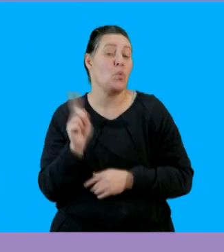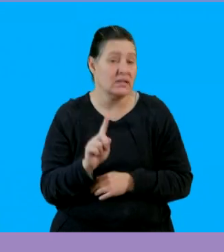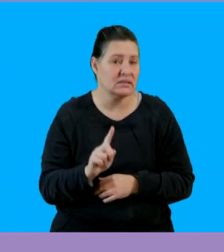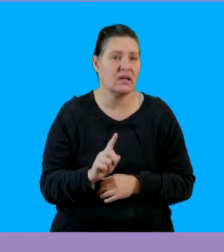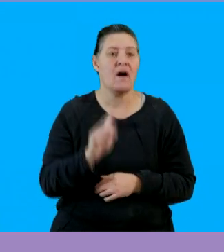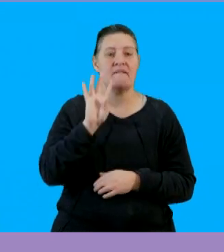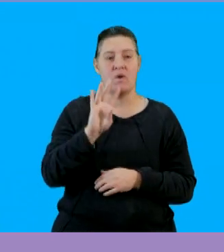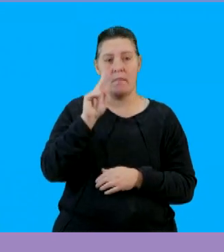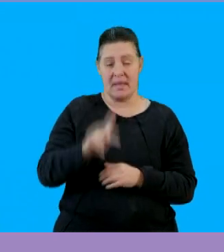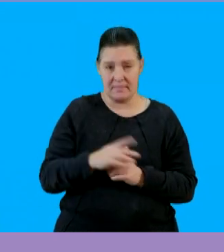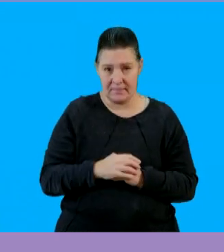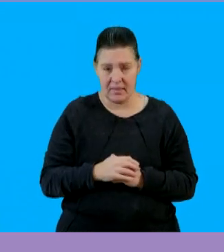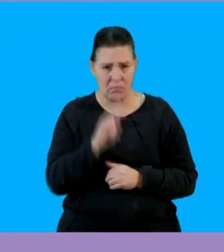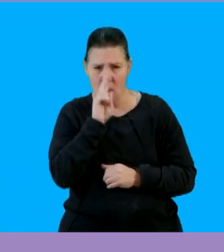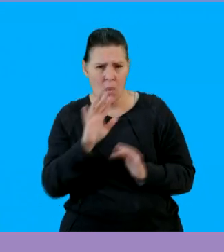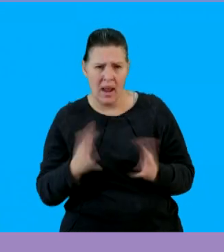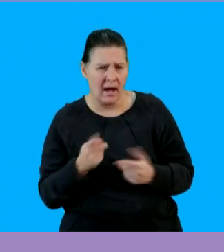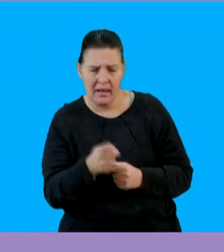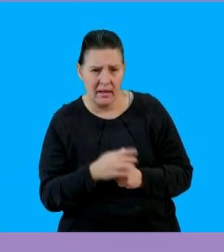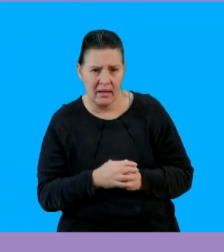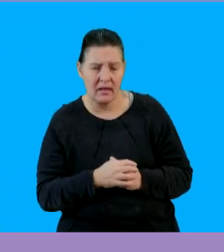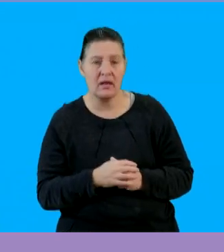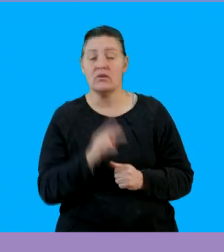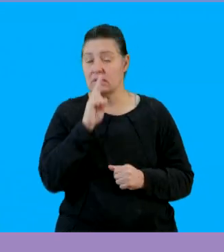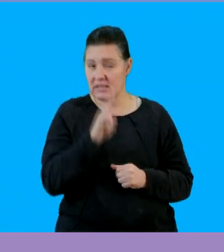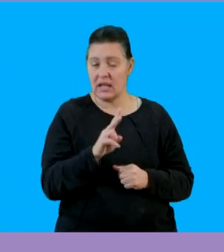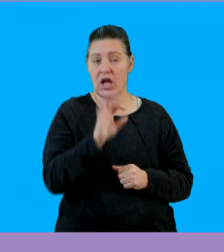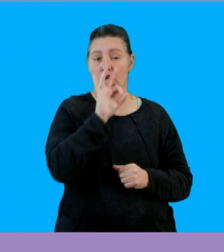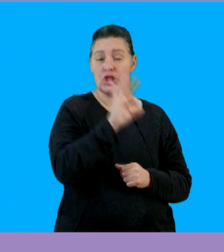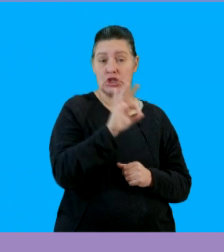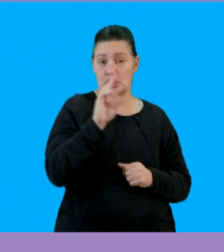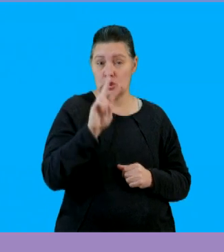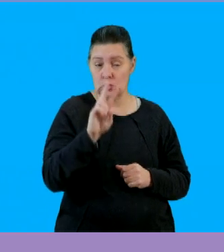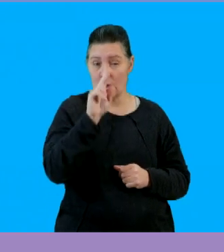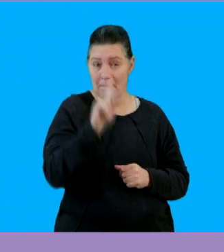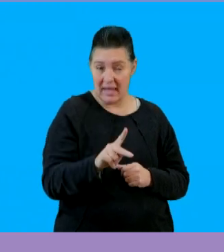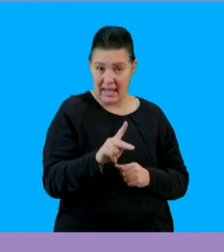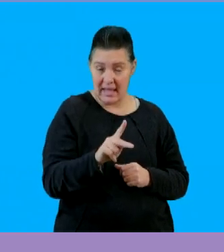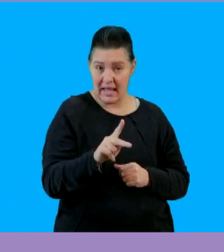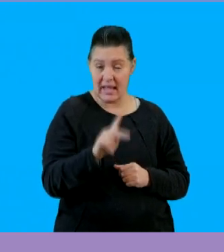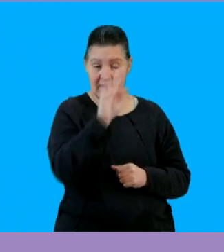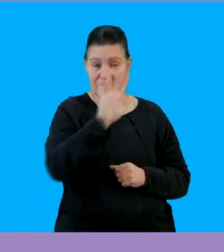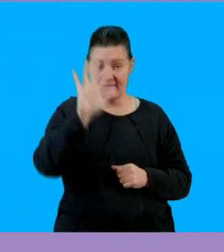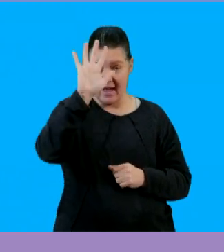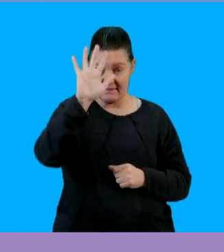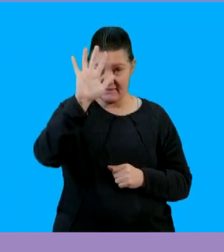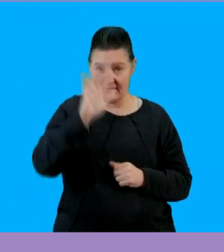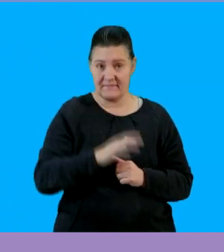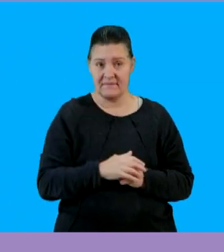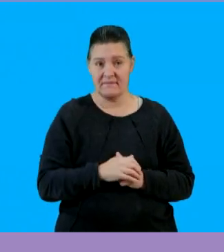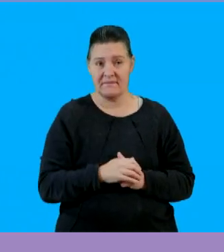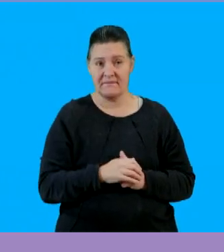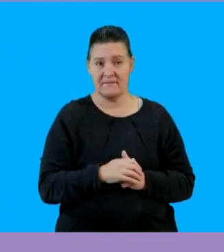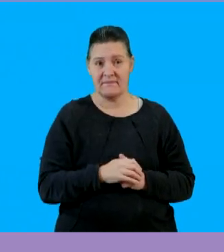it by 4p. What is that going to look like? So we are going to say there 32p exponent